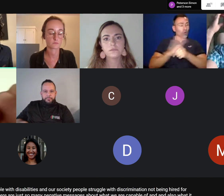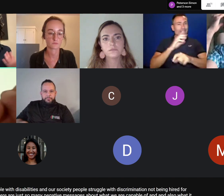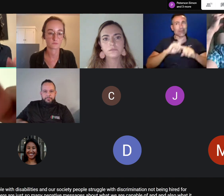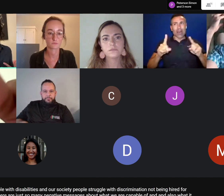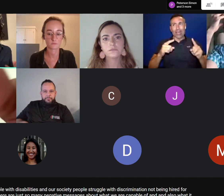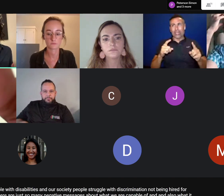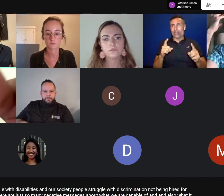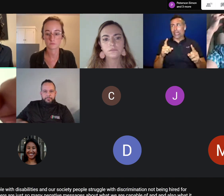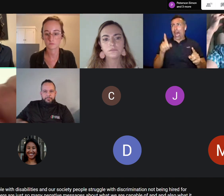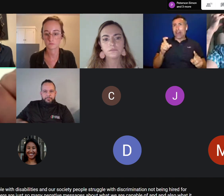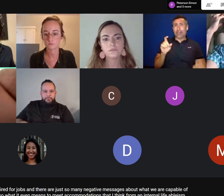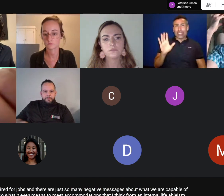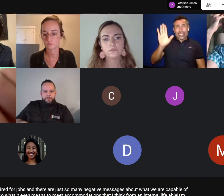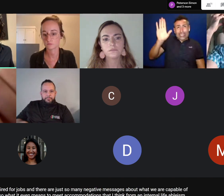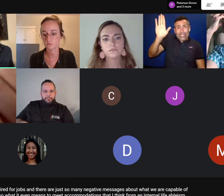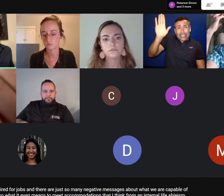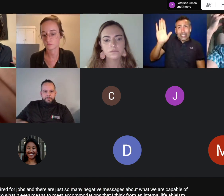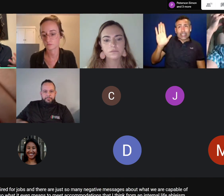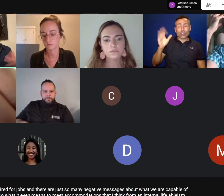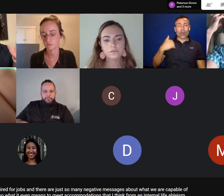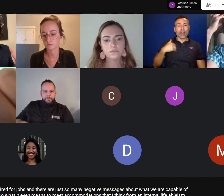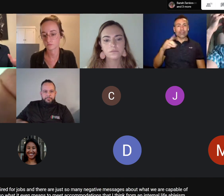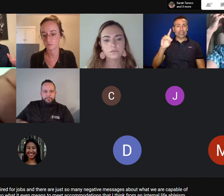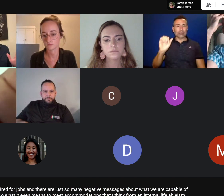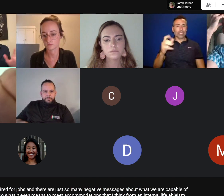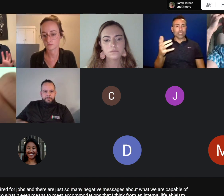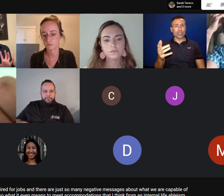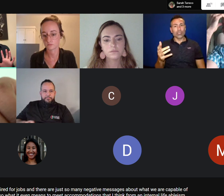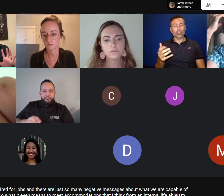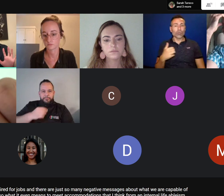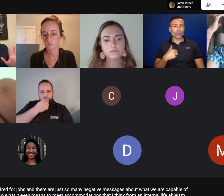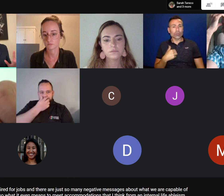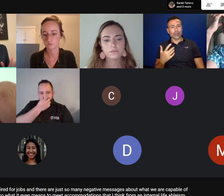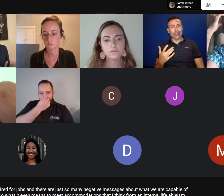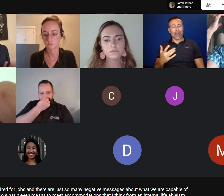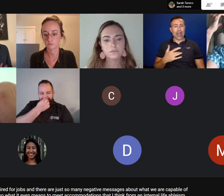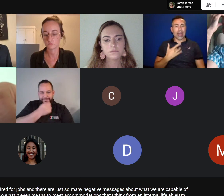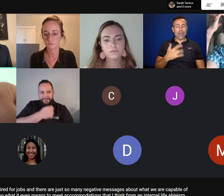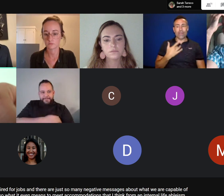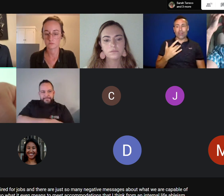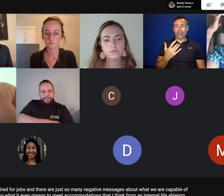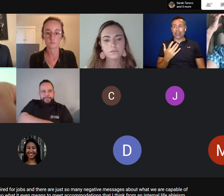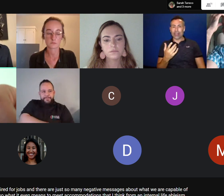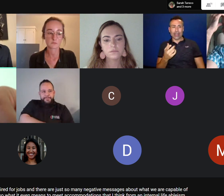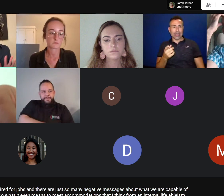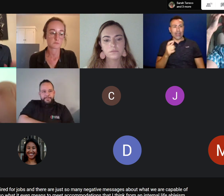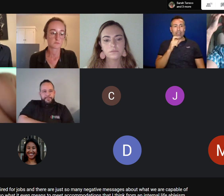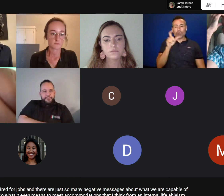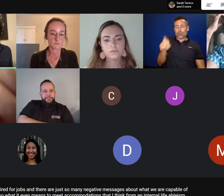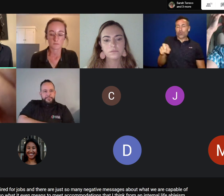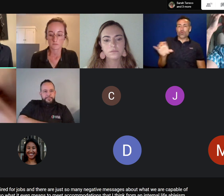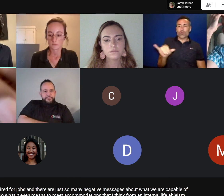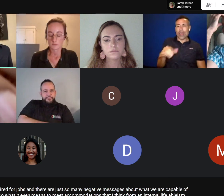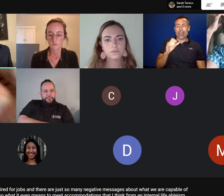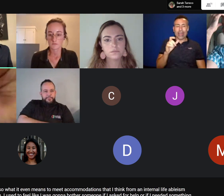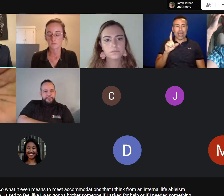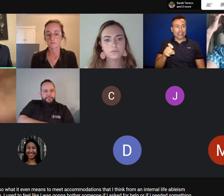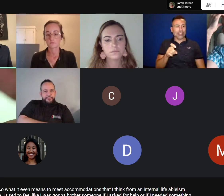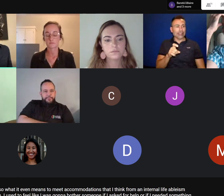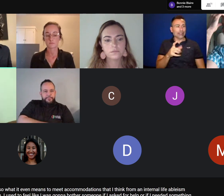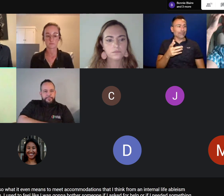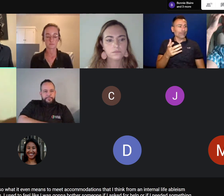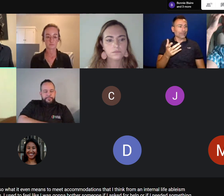that I'm going to make someone else do extra and I'm bothering them and I shouldn't do that. I shouldn't speak up. It's